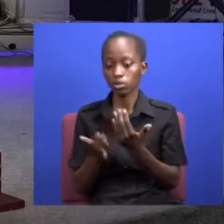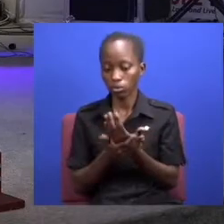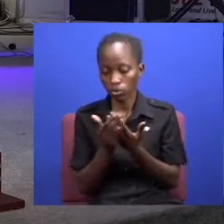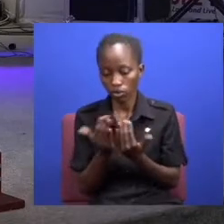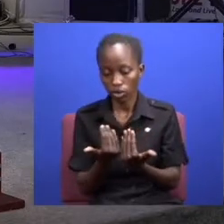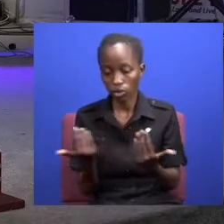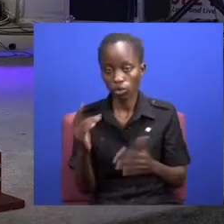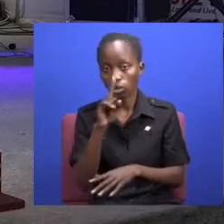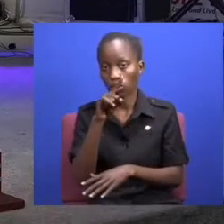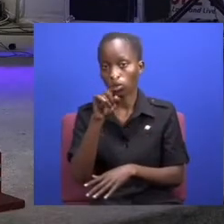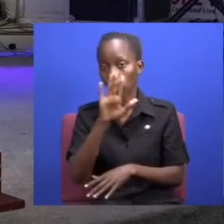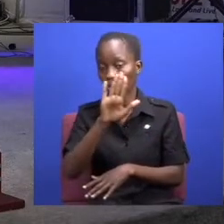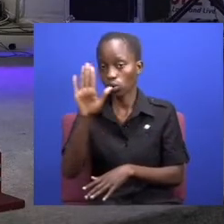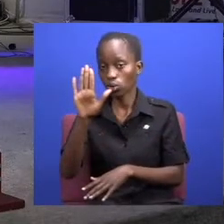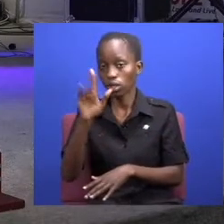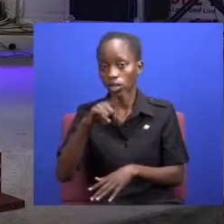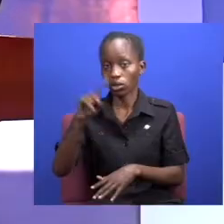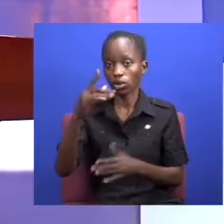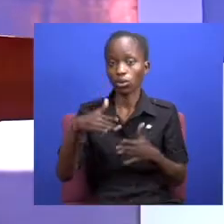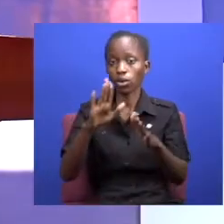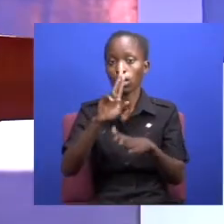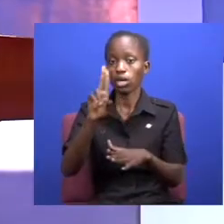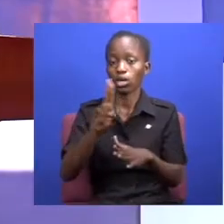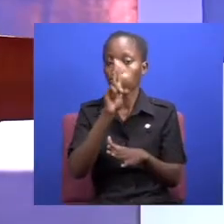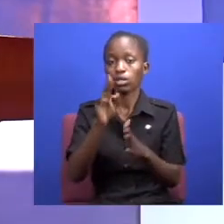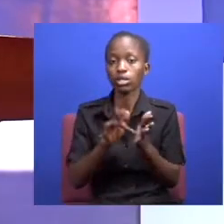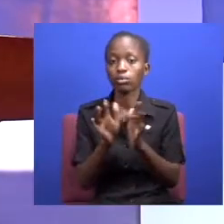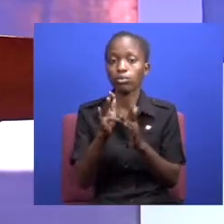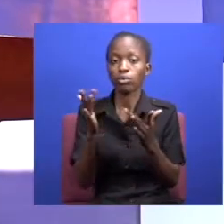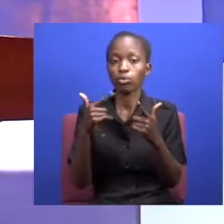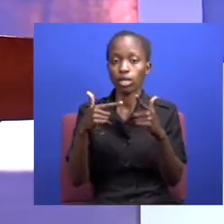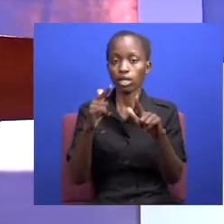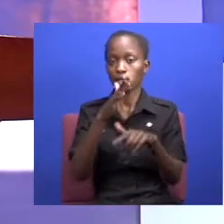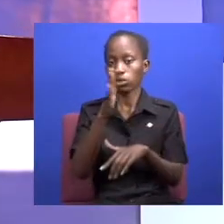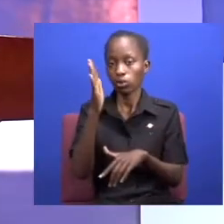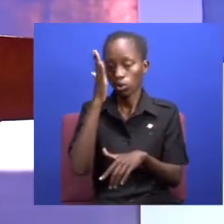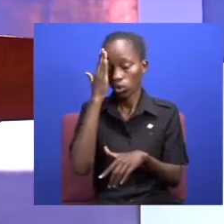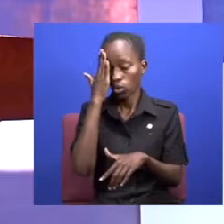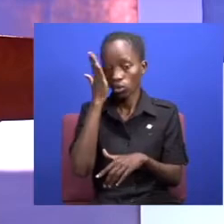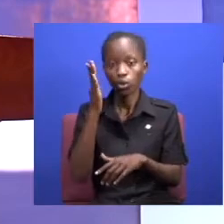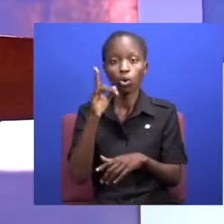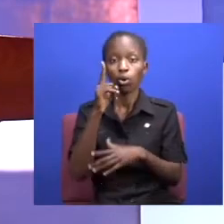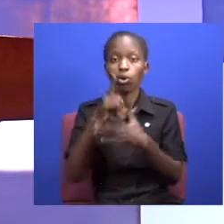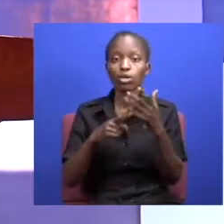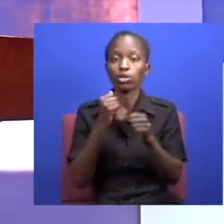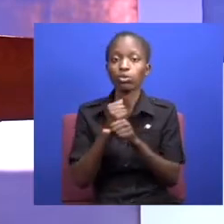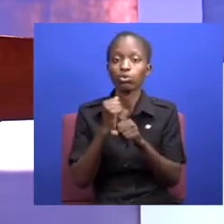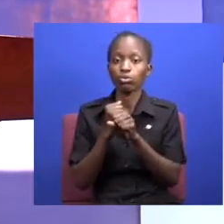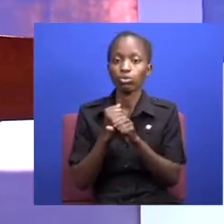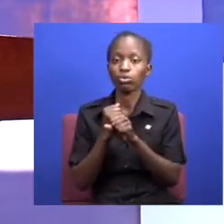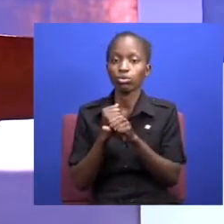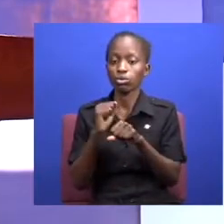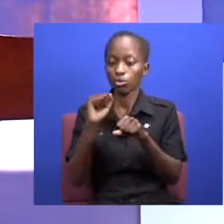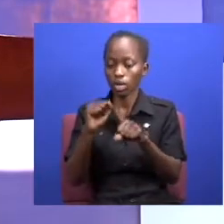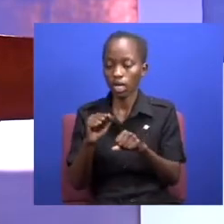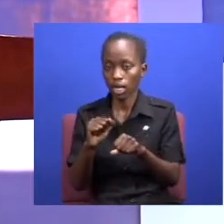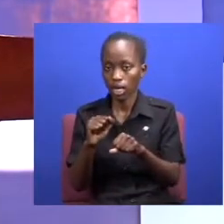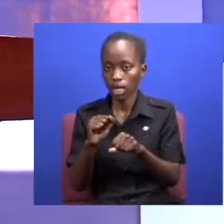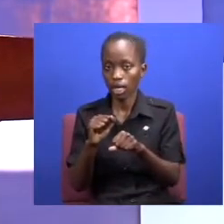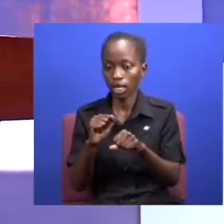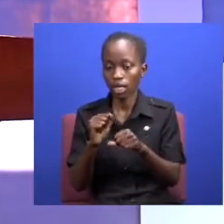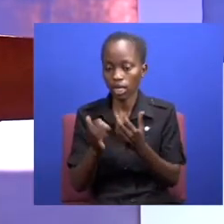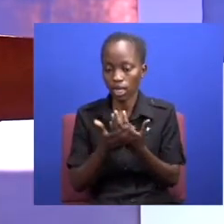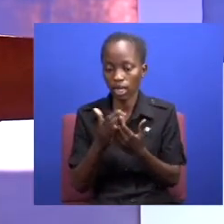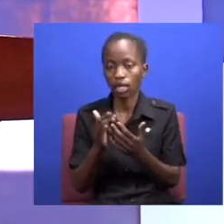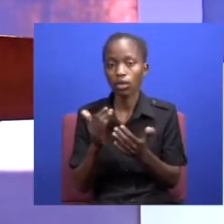way, use God's pin. It will let you know what to do in order to get there. The